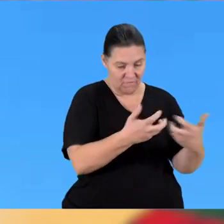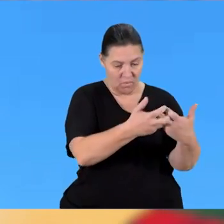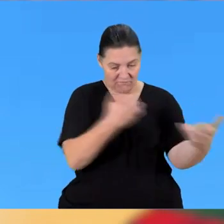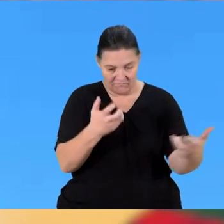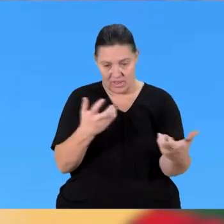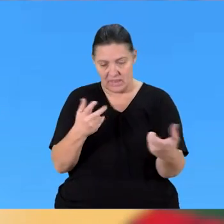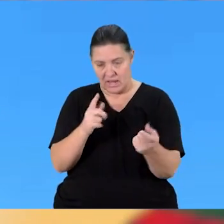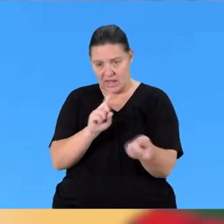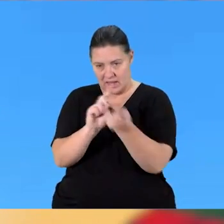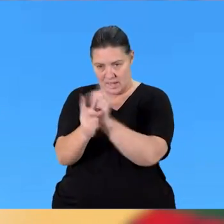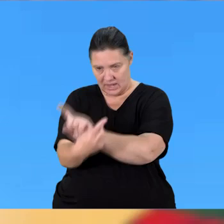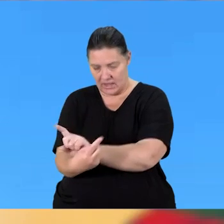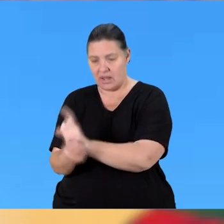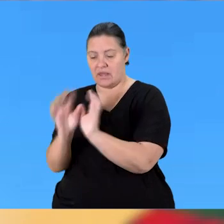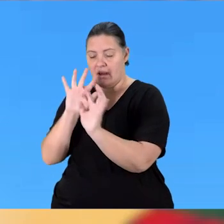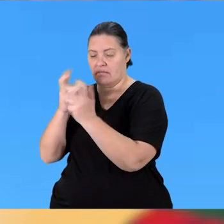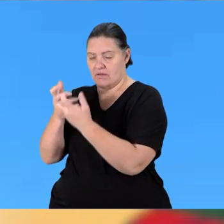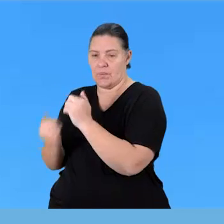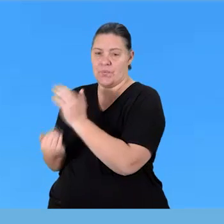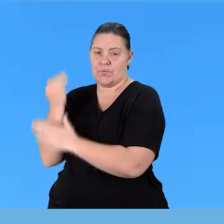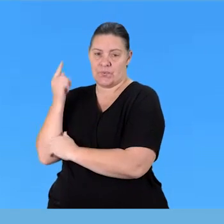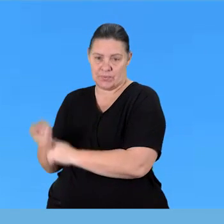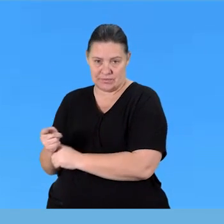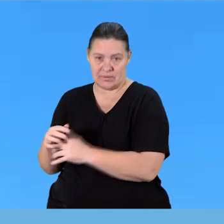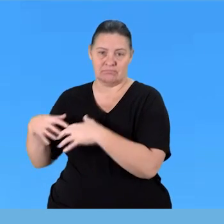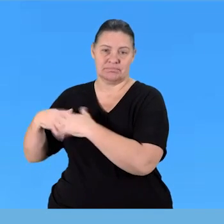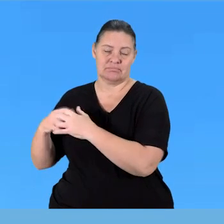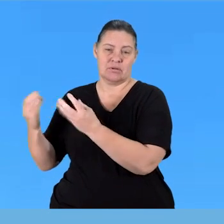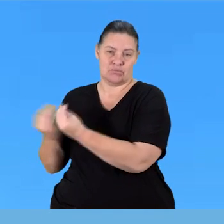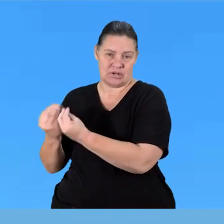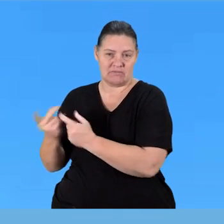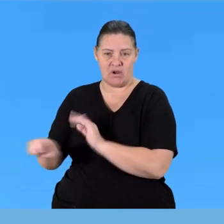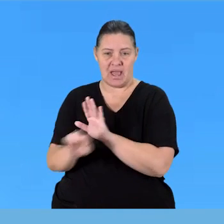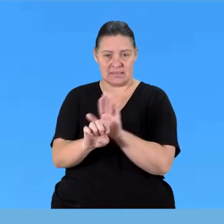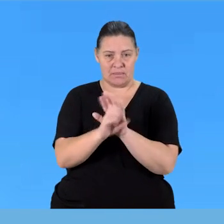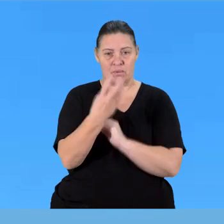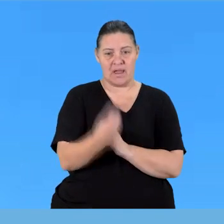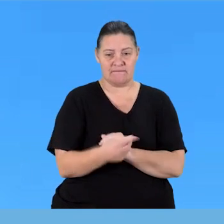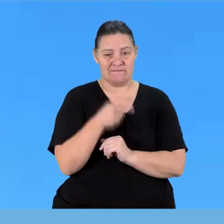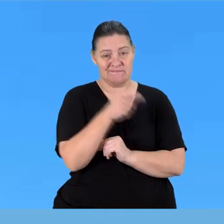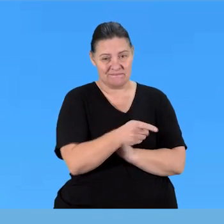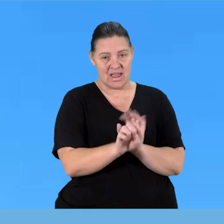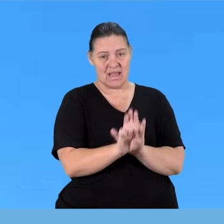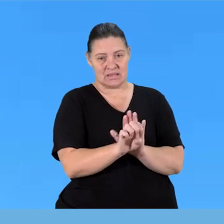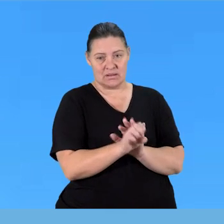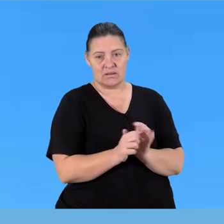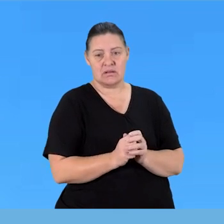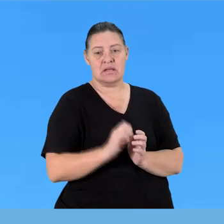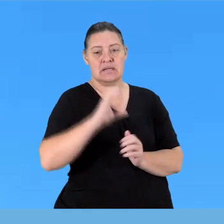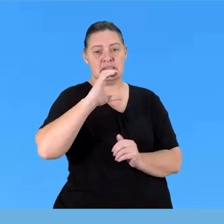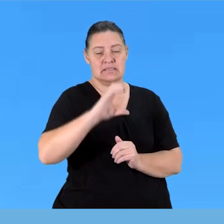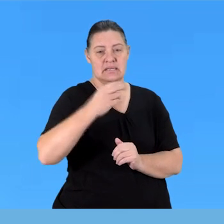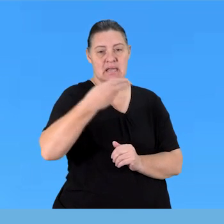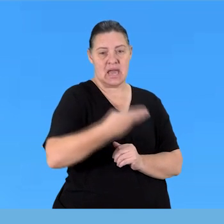products, which are the substances that are produced by a chemical reaction. So for an example here, we have this particular example